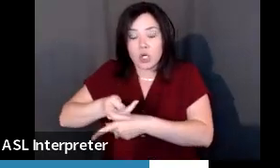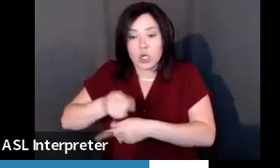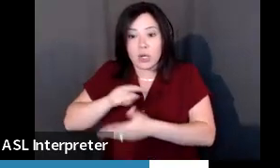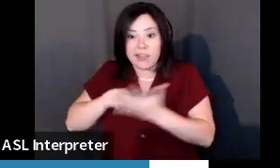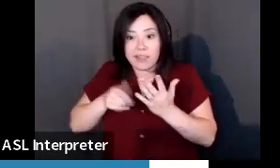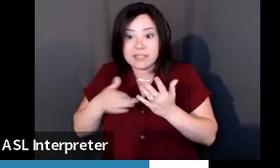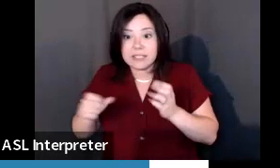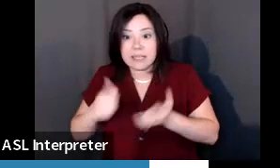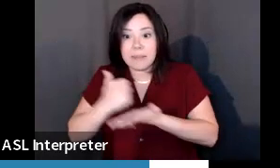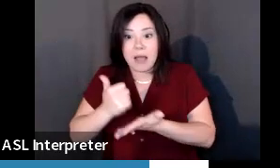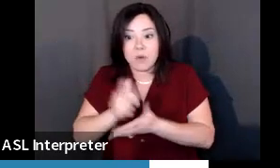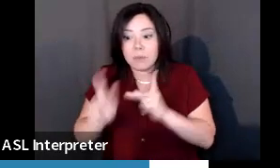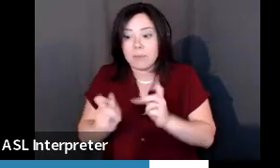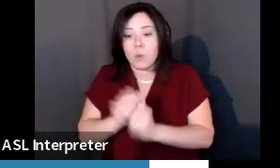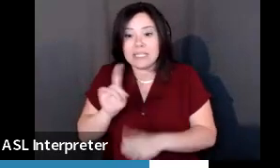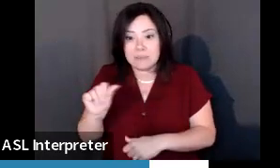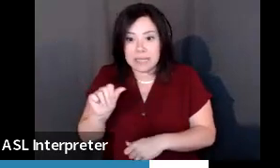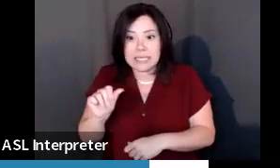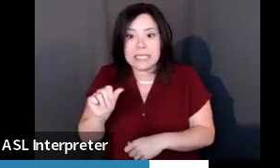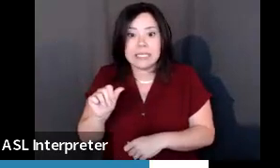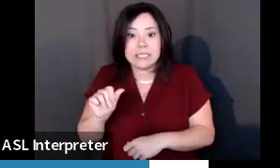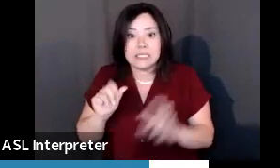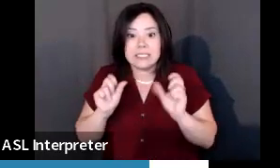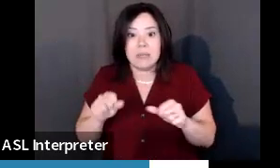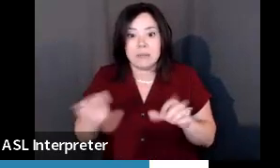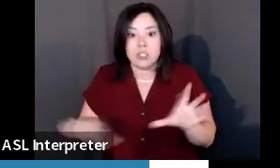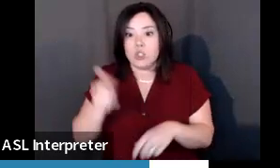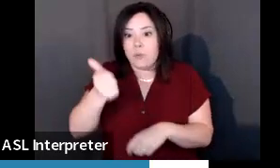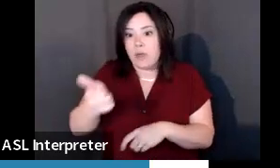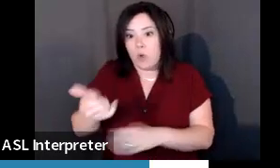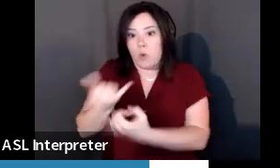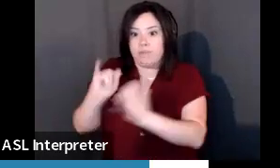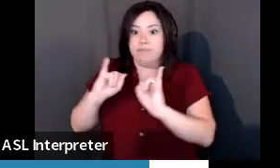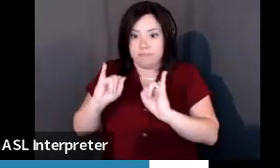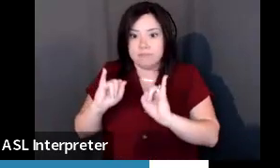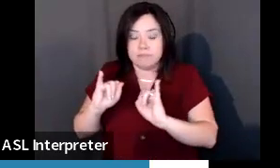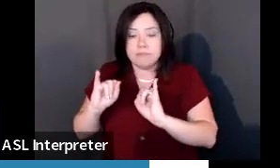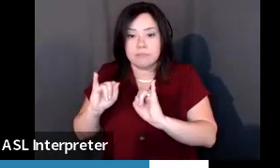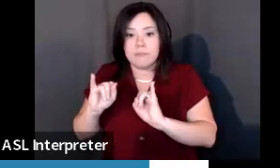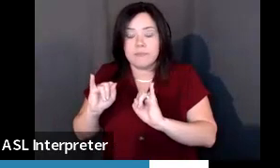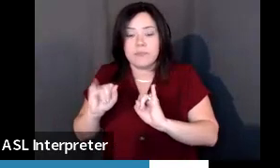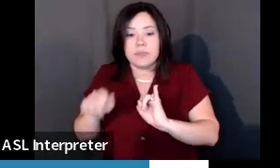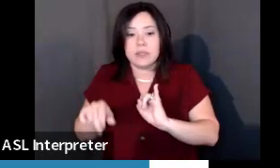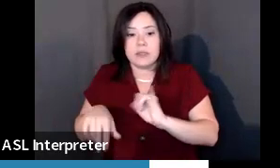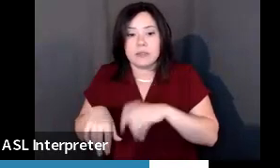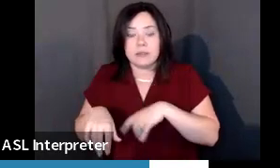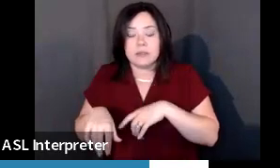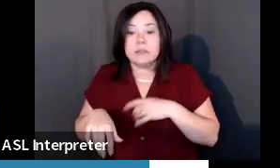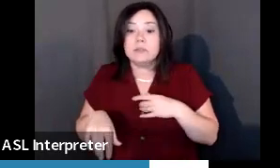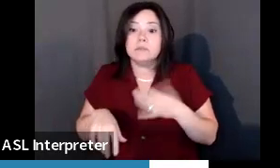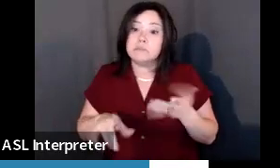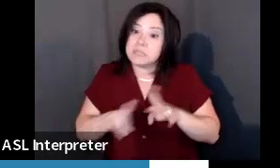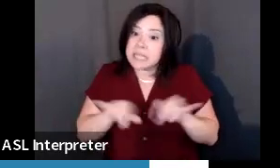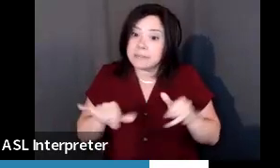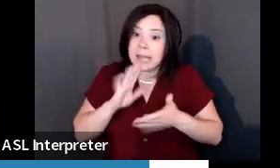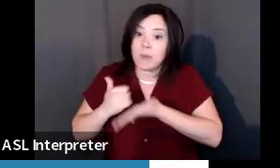helpful for people with disabilities to be able to do the things that they want to be able to do, but it could potentially be helping